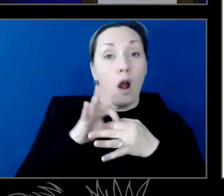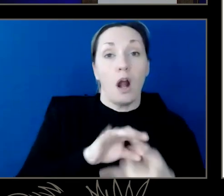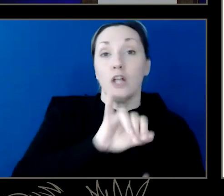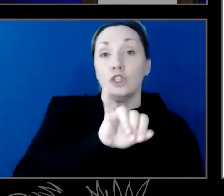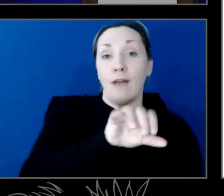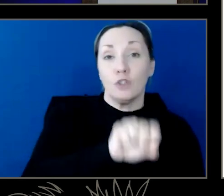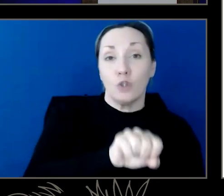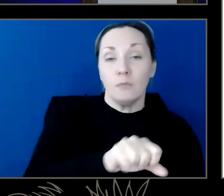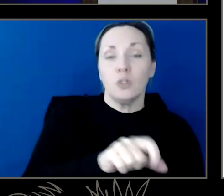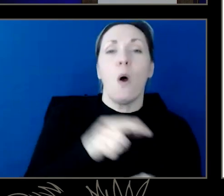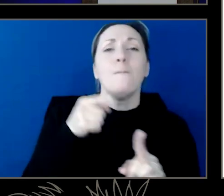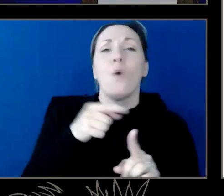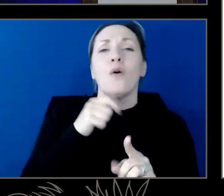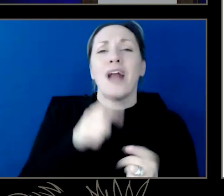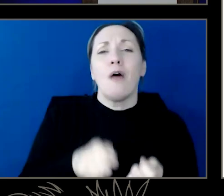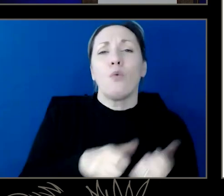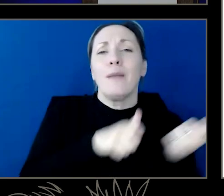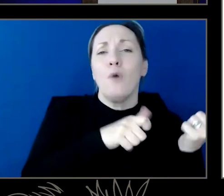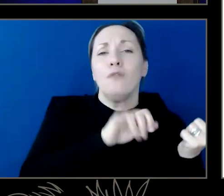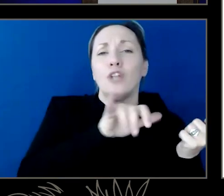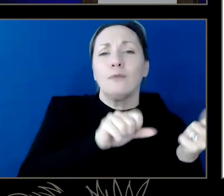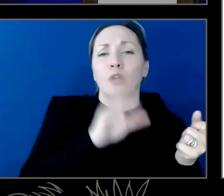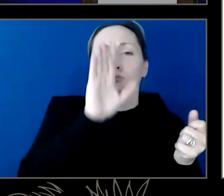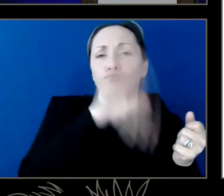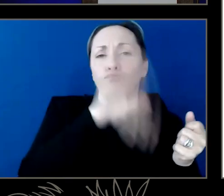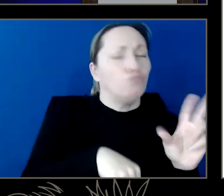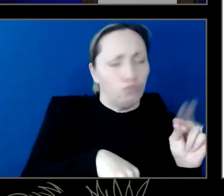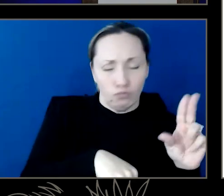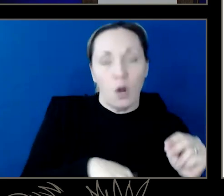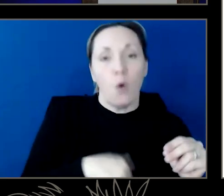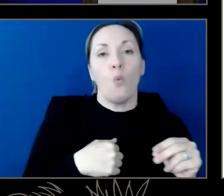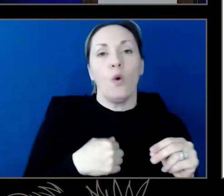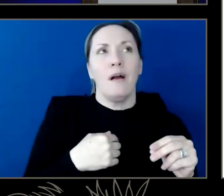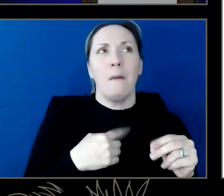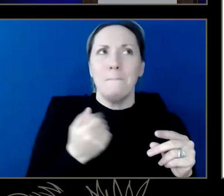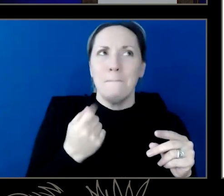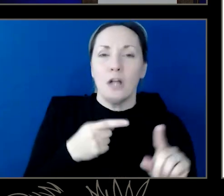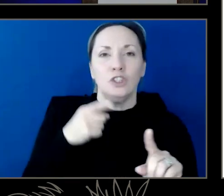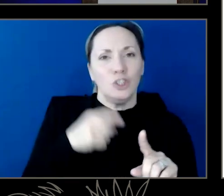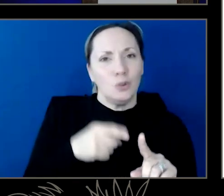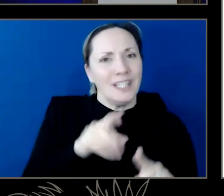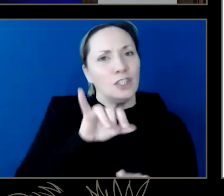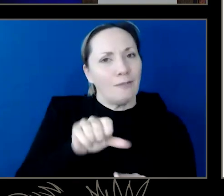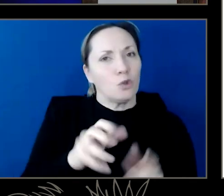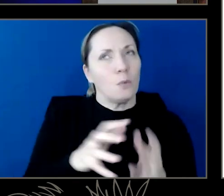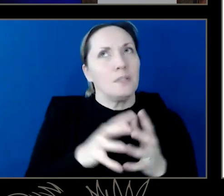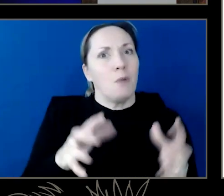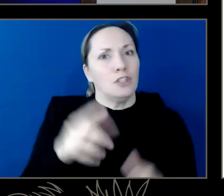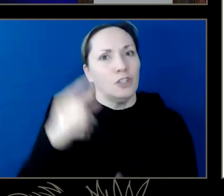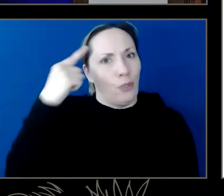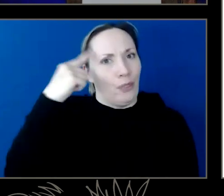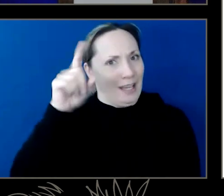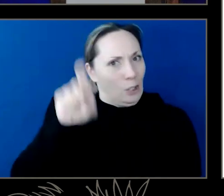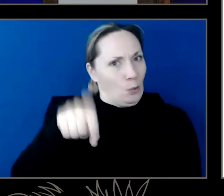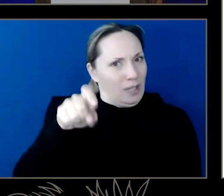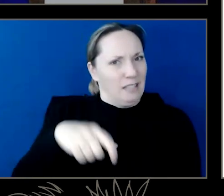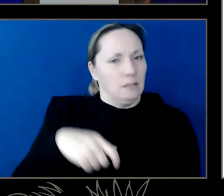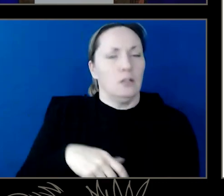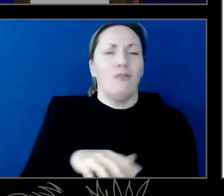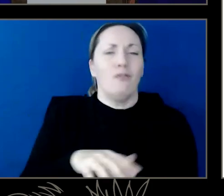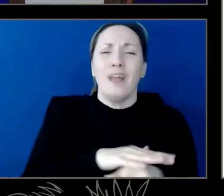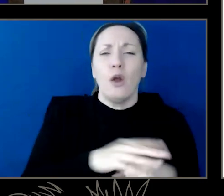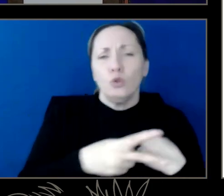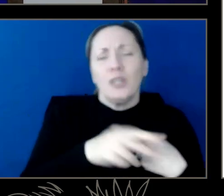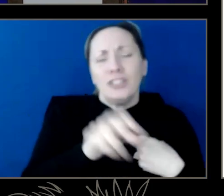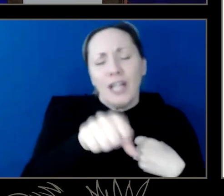is that we're not trying to remove JavaScript completely. What we're saying is, do you actually need JavaScript as much as you think you do? So for handling local storage and everything,